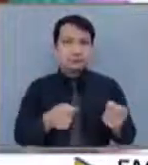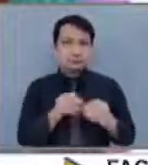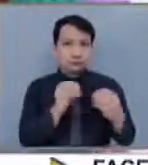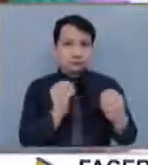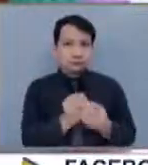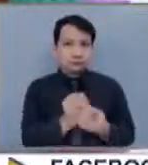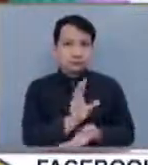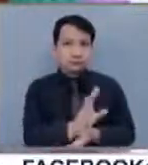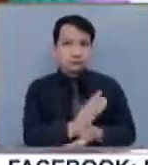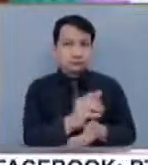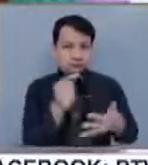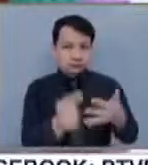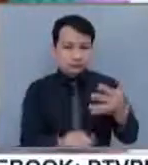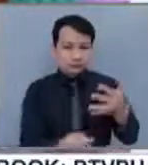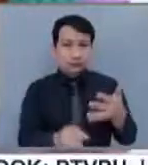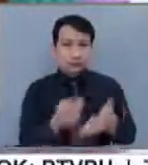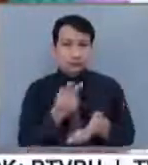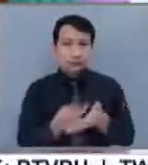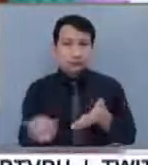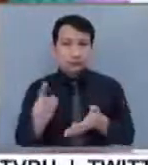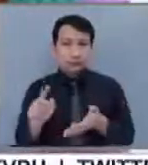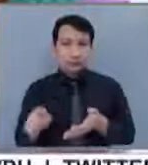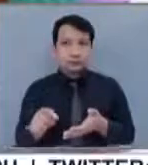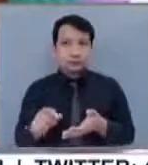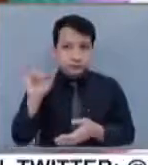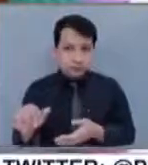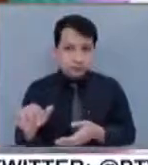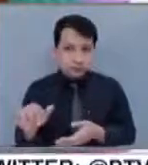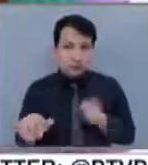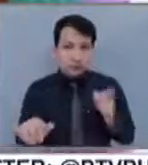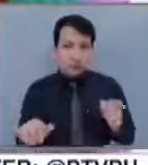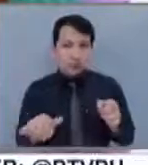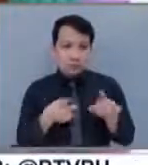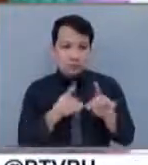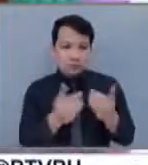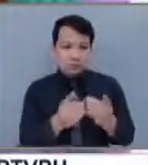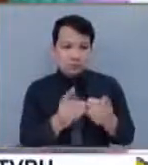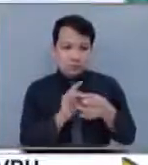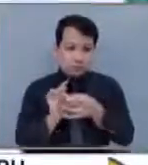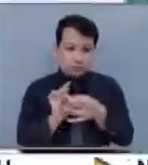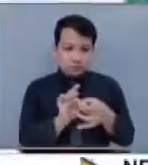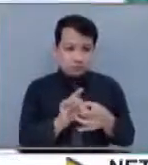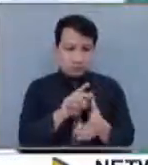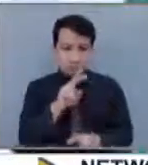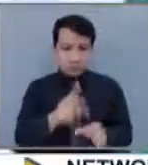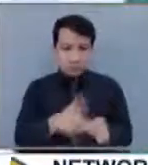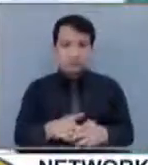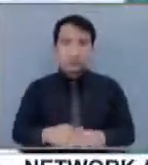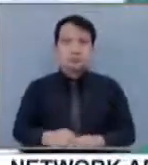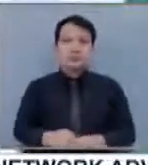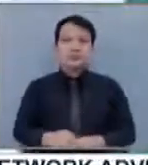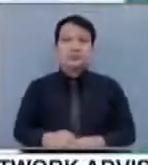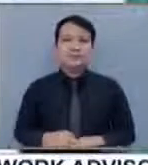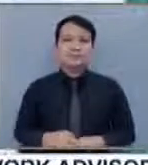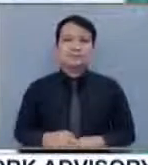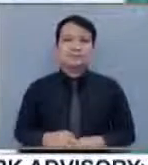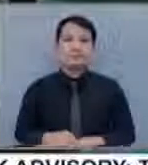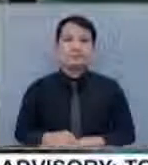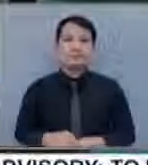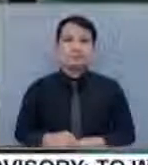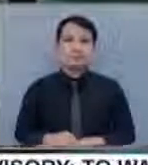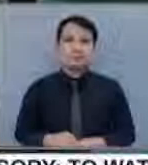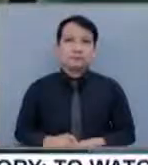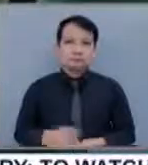because of the failure of the department to cooperate and participate in the same. I know that you are busy, but so are